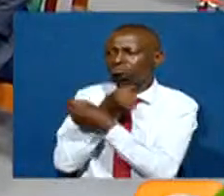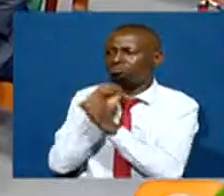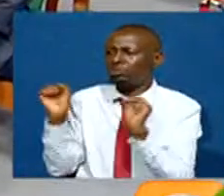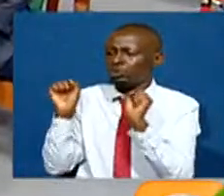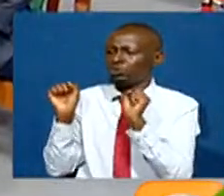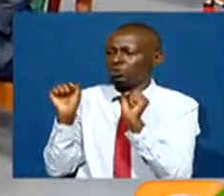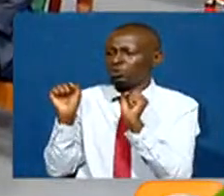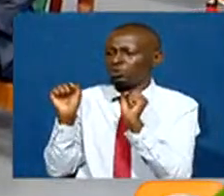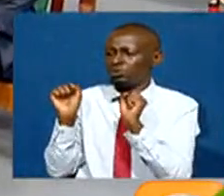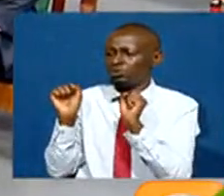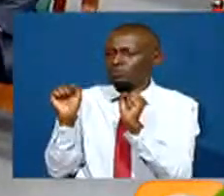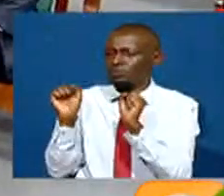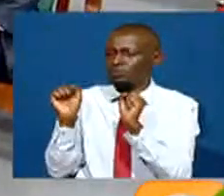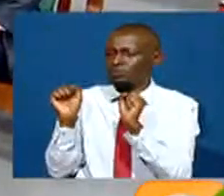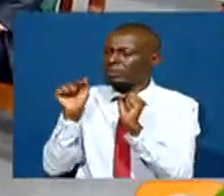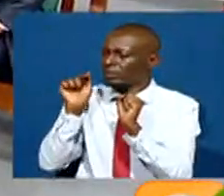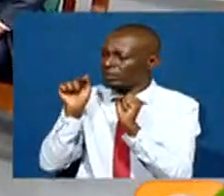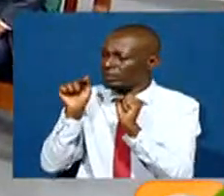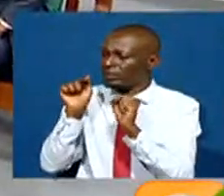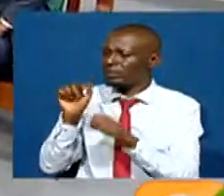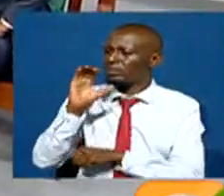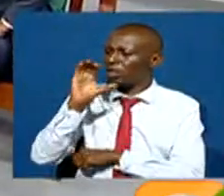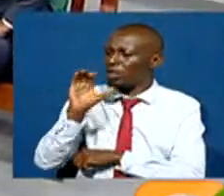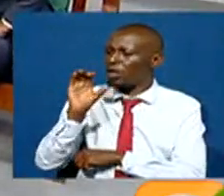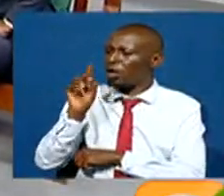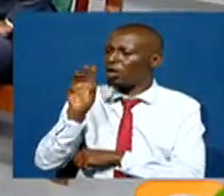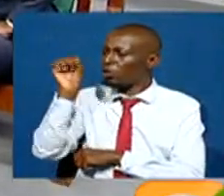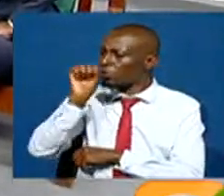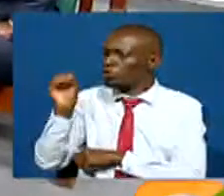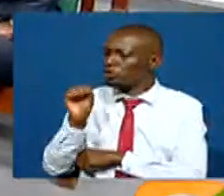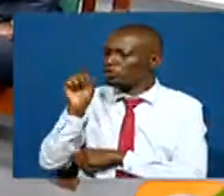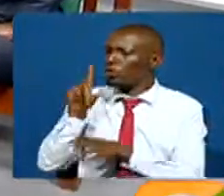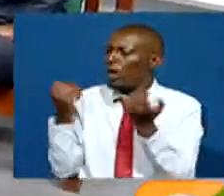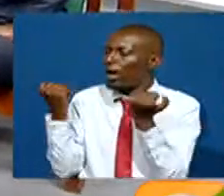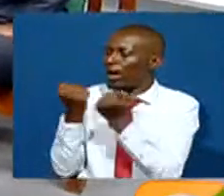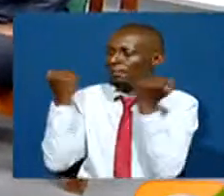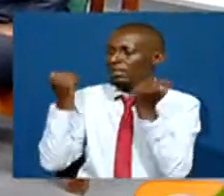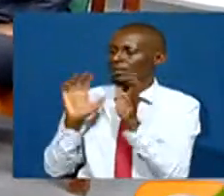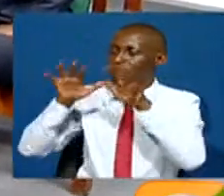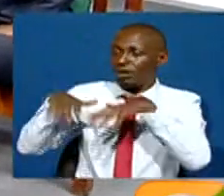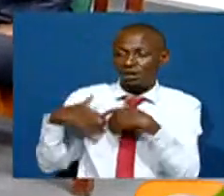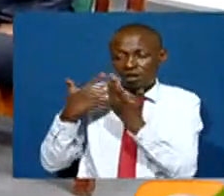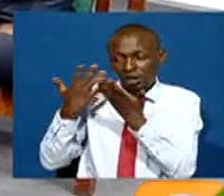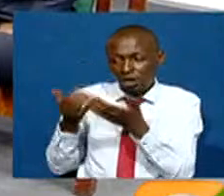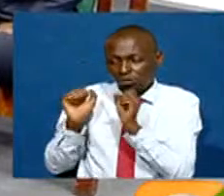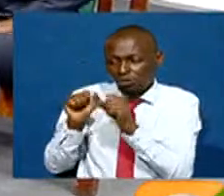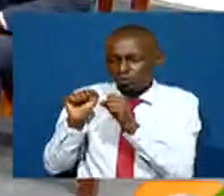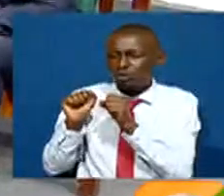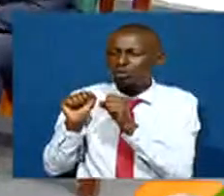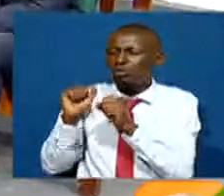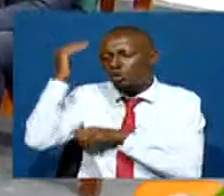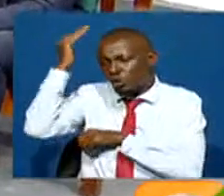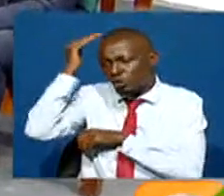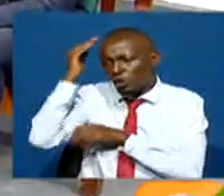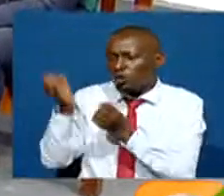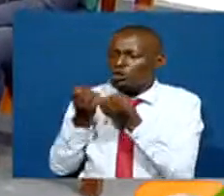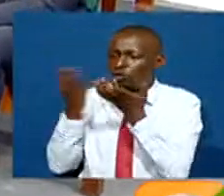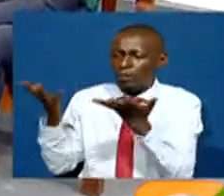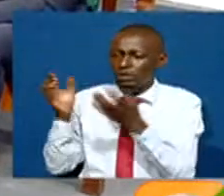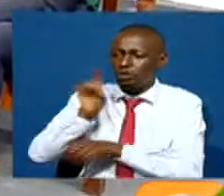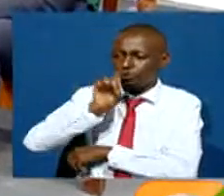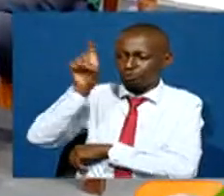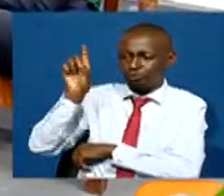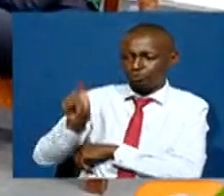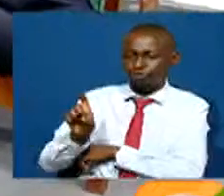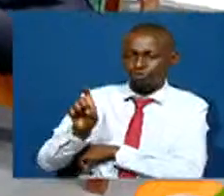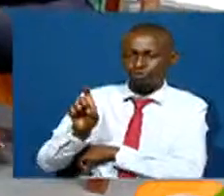know, two key code. What will happen to them? How do they get up to speed? Thank you. That's a